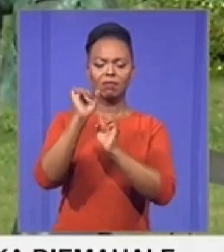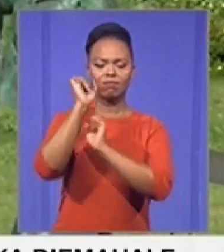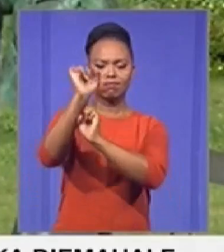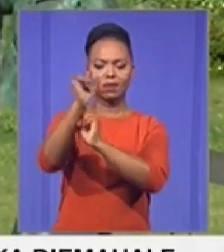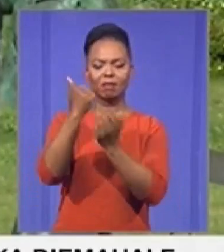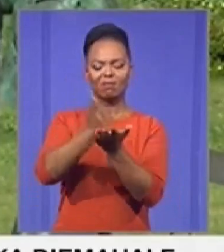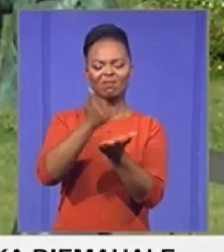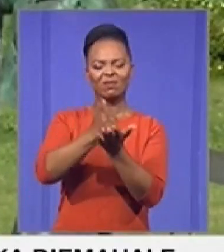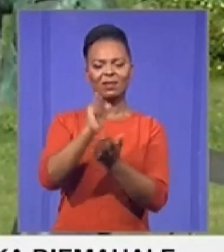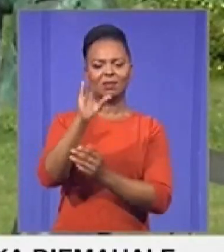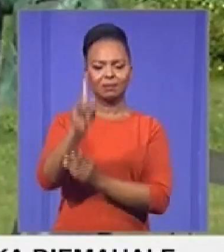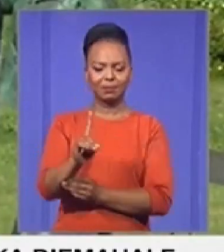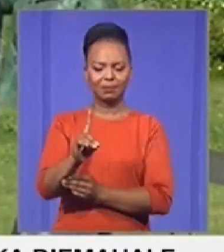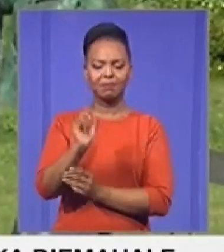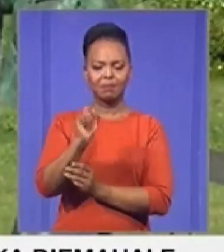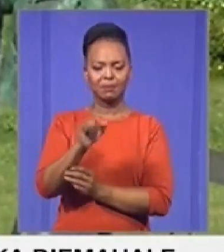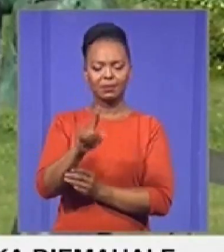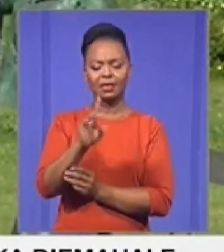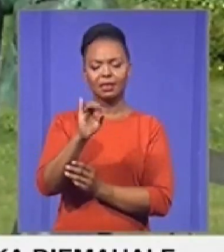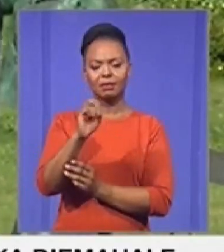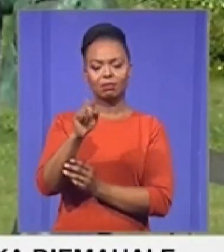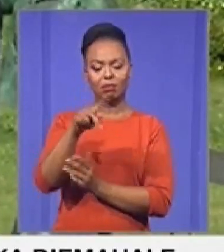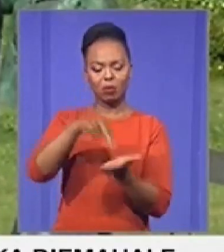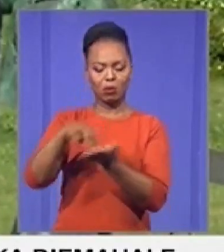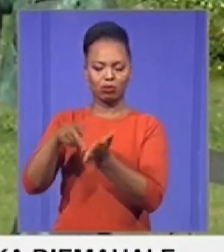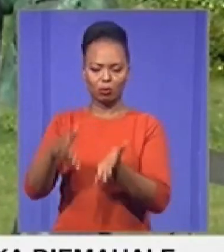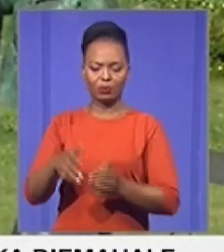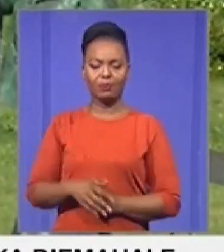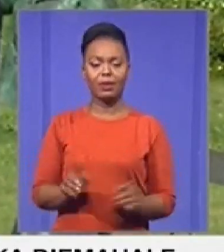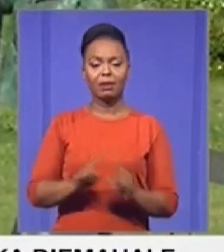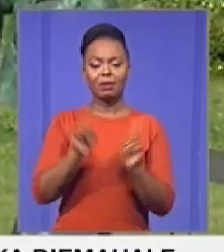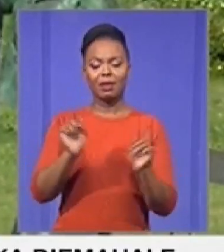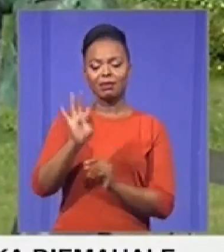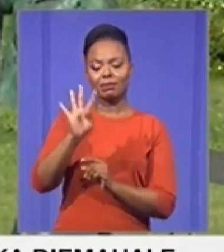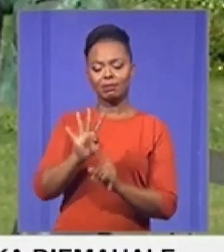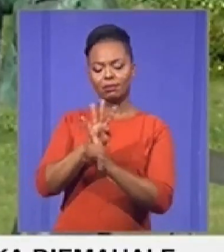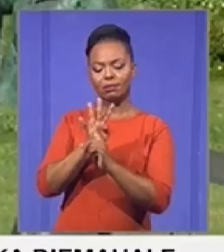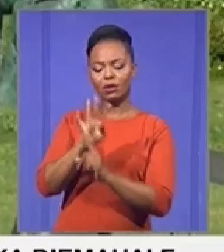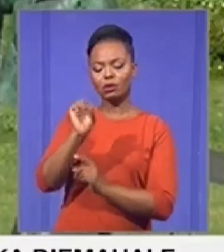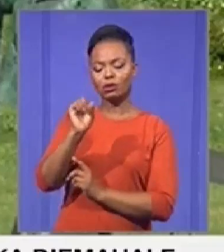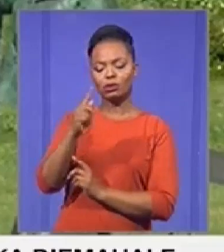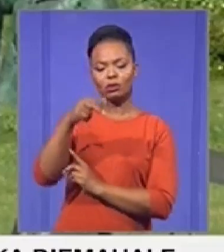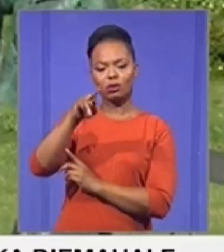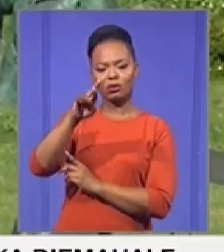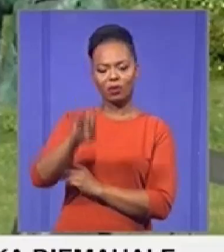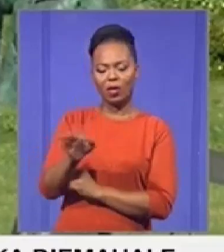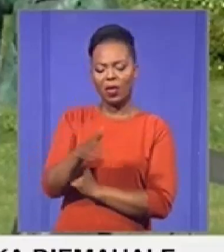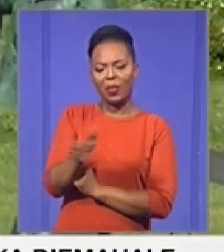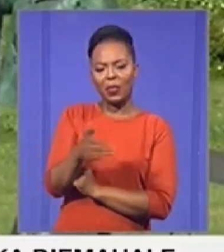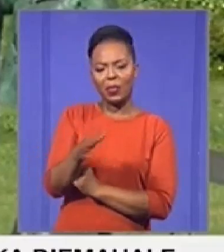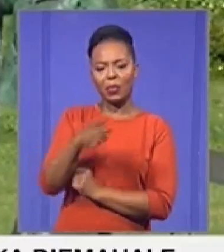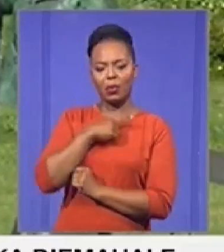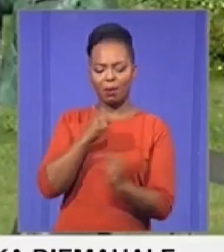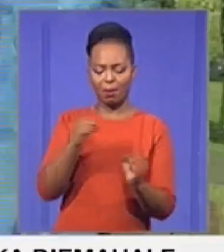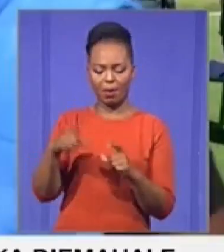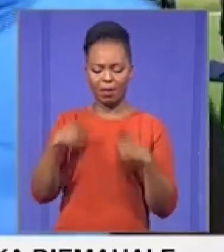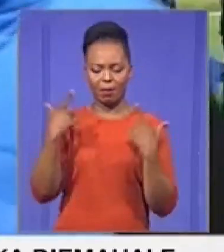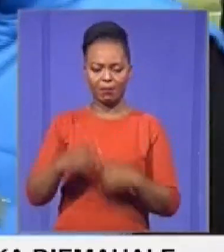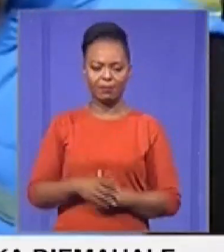wa dipasa di beilwe moleng ona. Empa wa bone Sophie Brain ha yo mona ka ha o ntse a